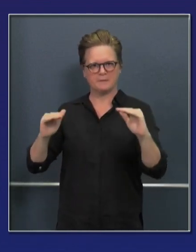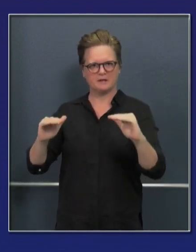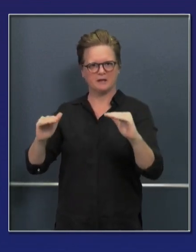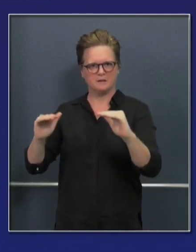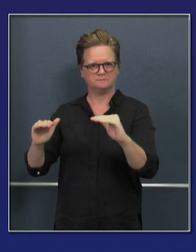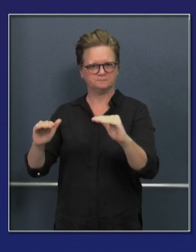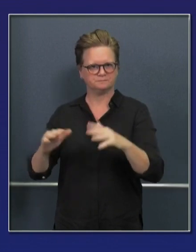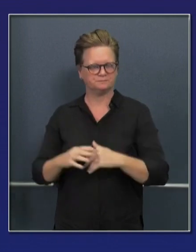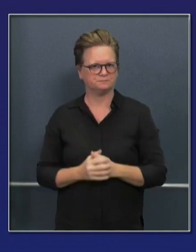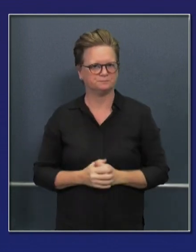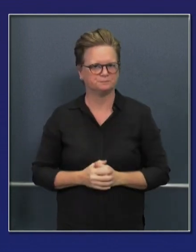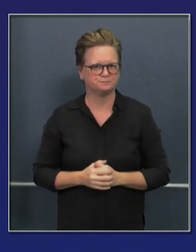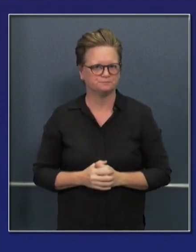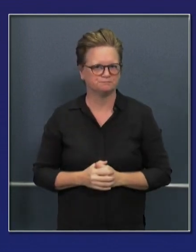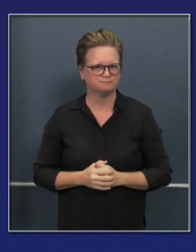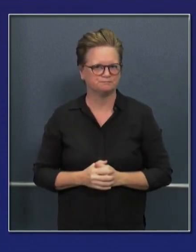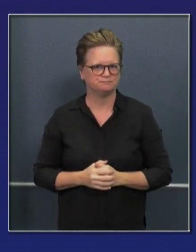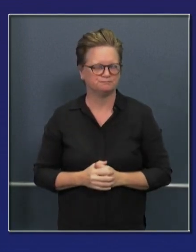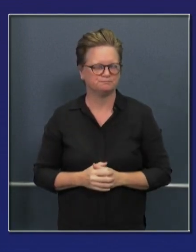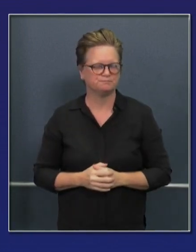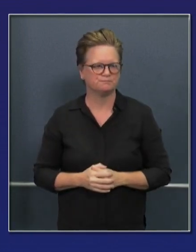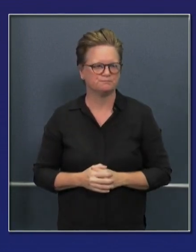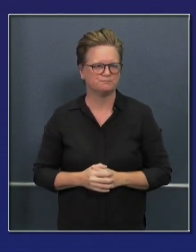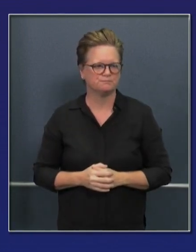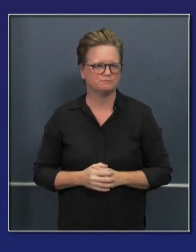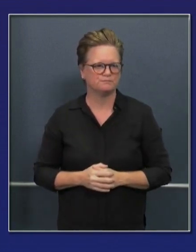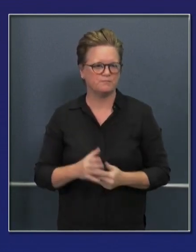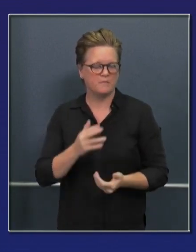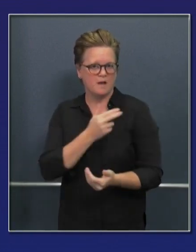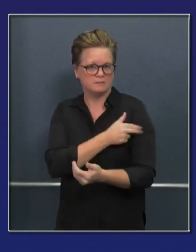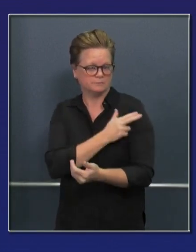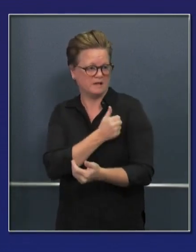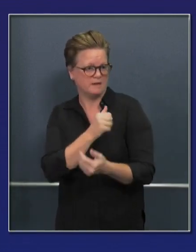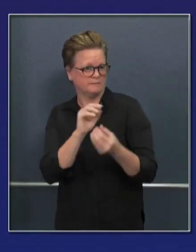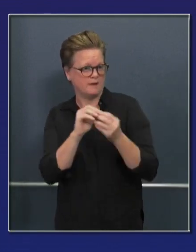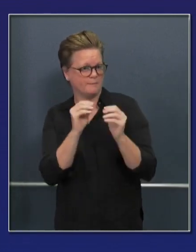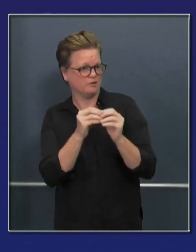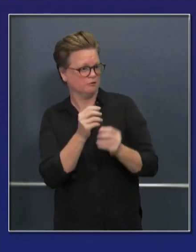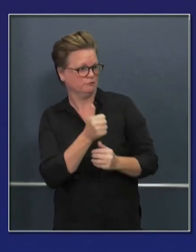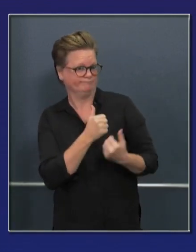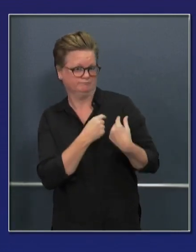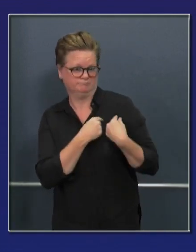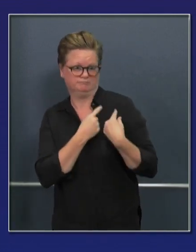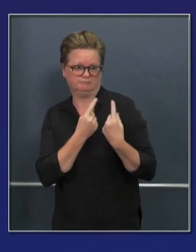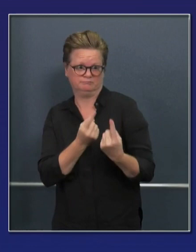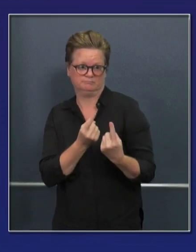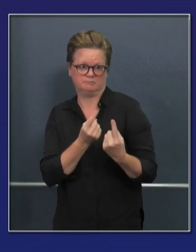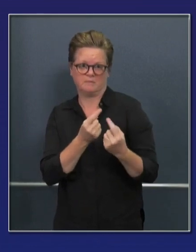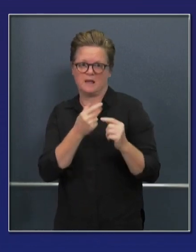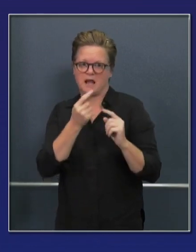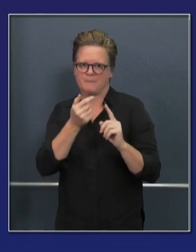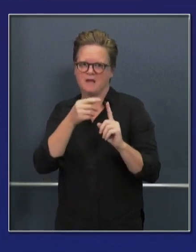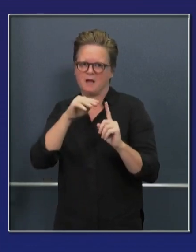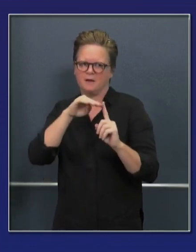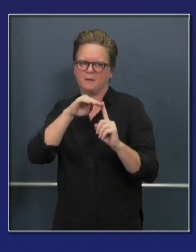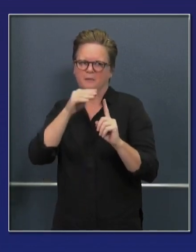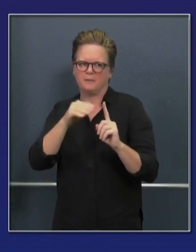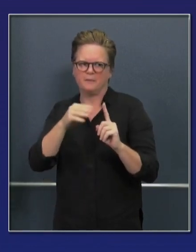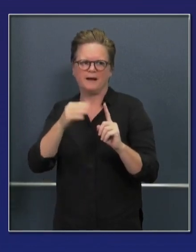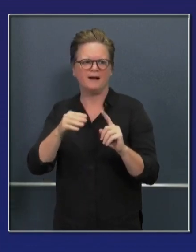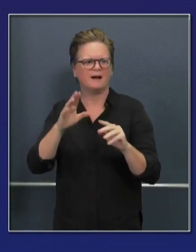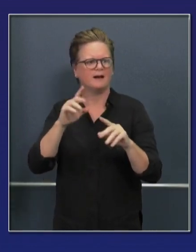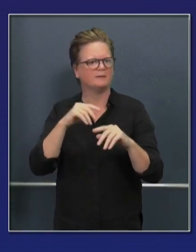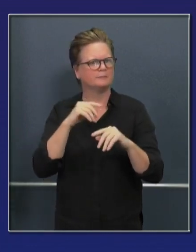the day before, but they've remained fairly stable in the last 14 days as well. In fact, the